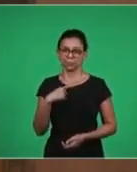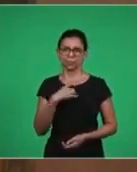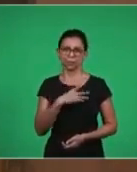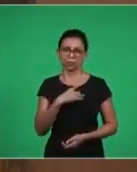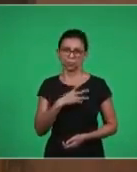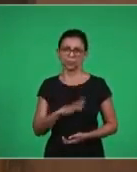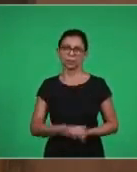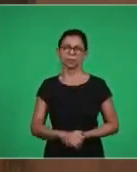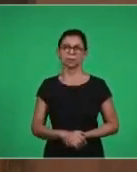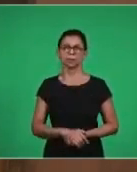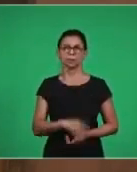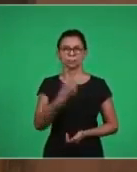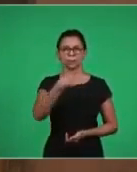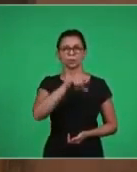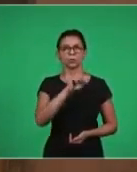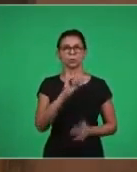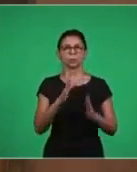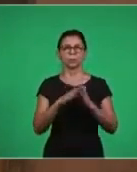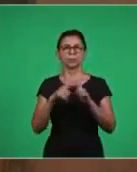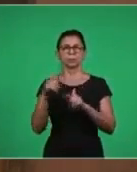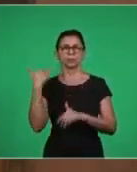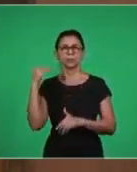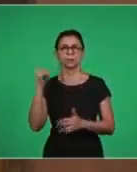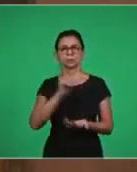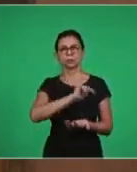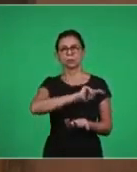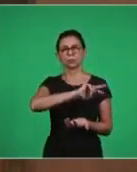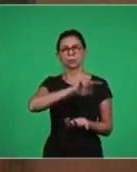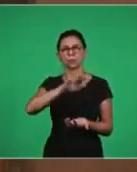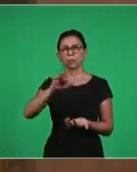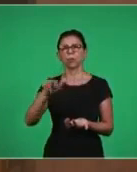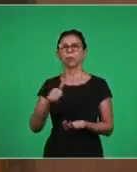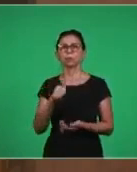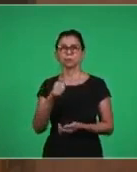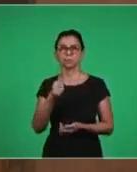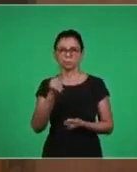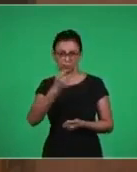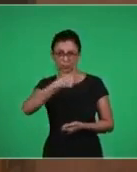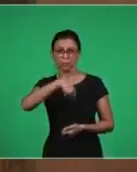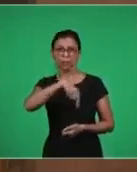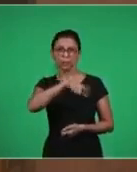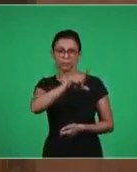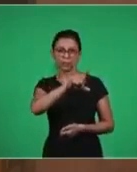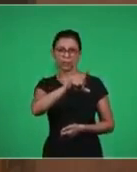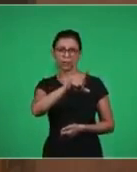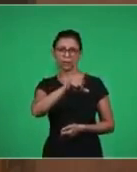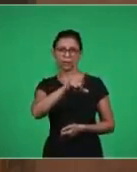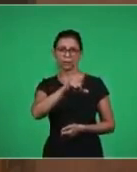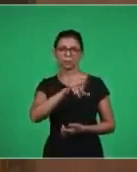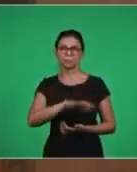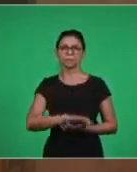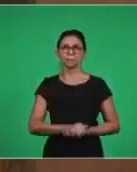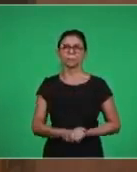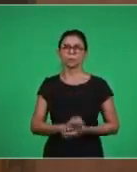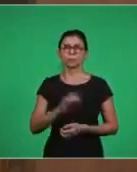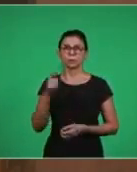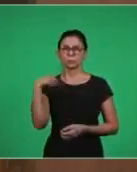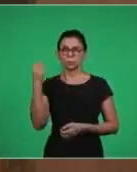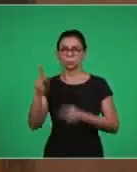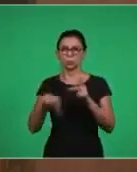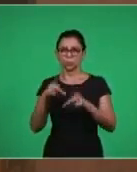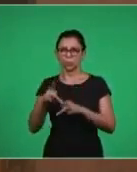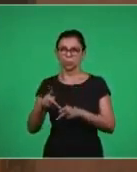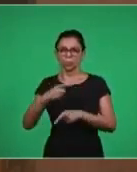send their members to the Baptist church, the Presbyterian church, the other church that are going to have vigil there in their church, send our people